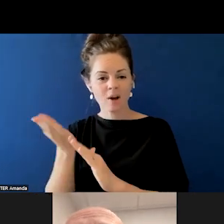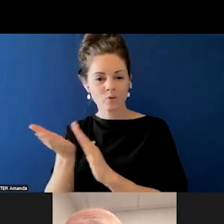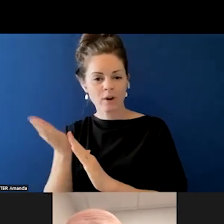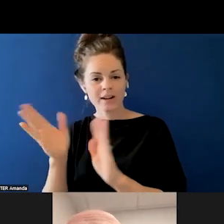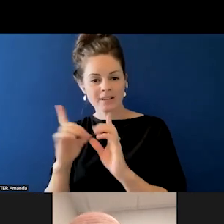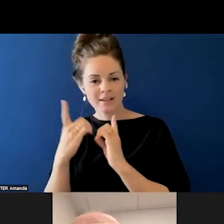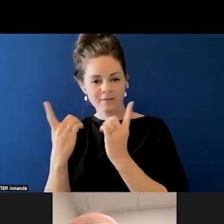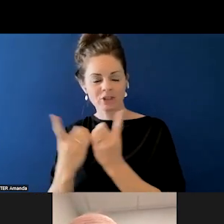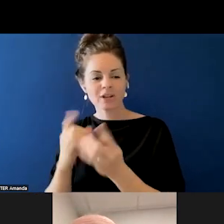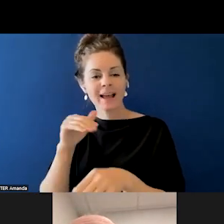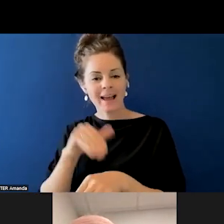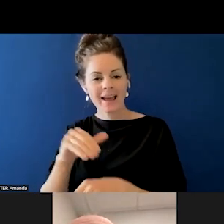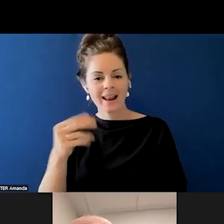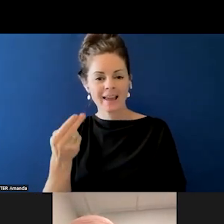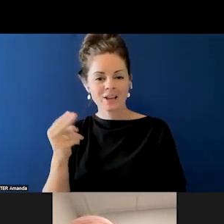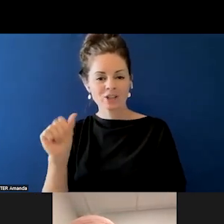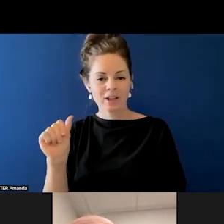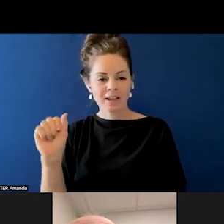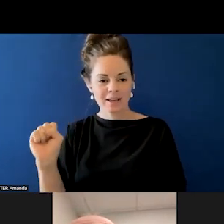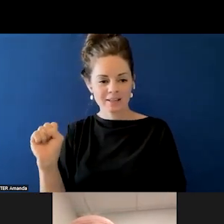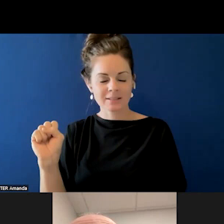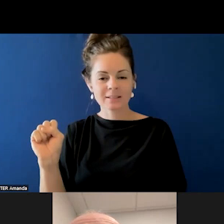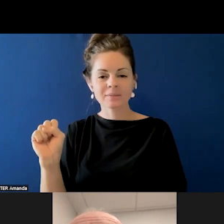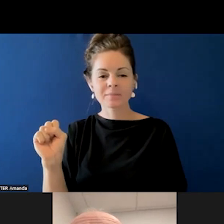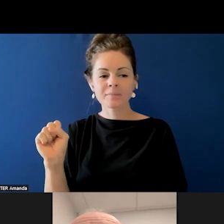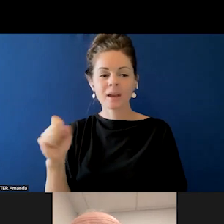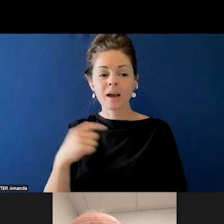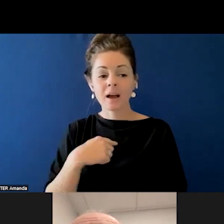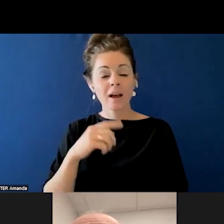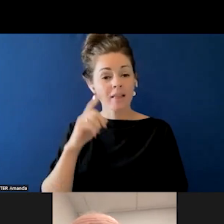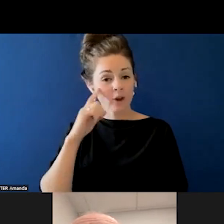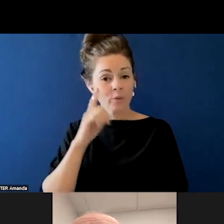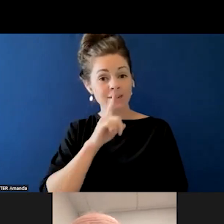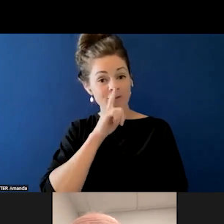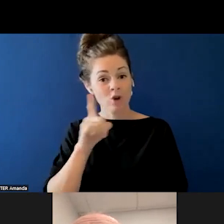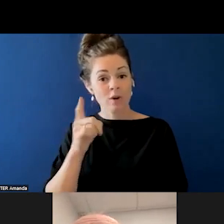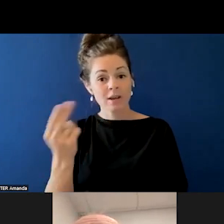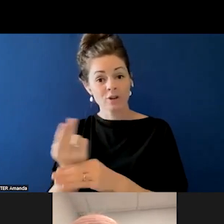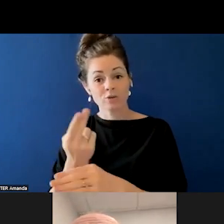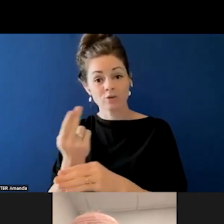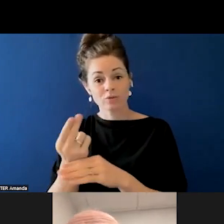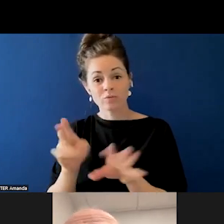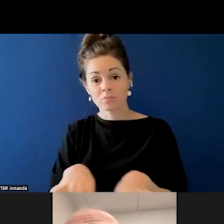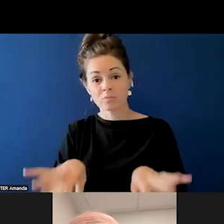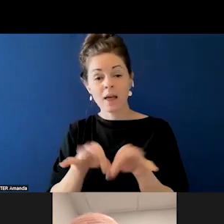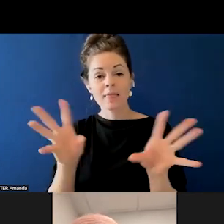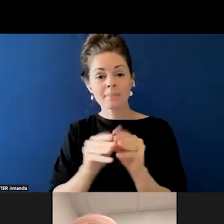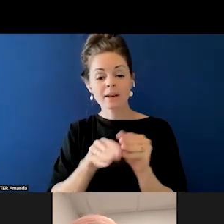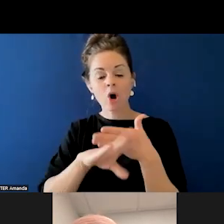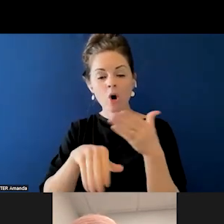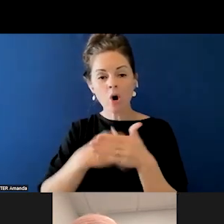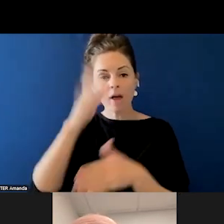at HHS, which was, I thought, very useful. It was a meeting of all